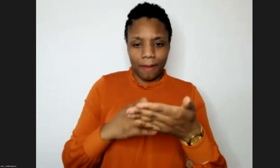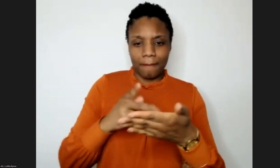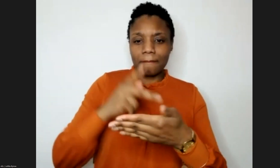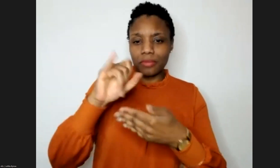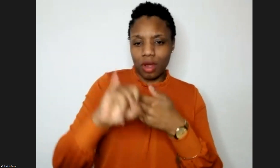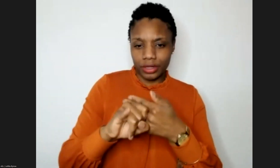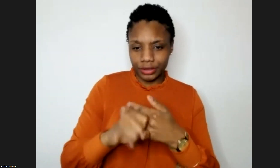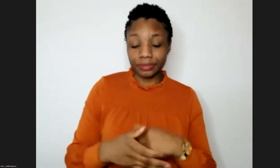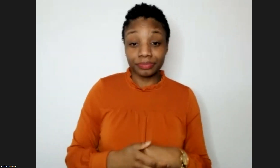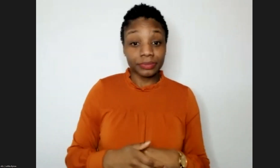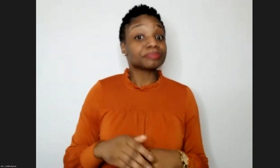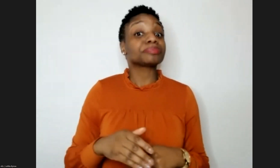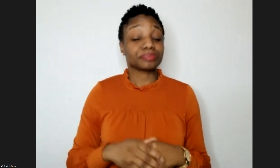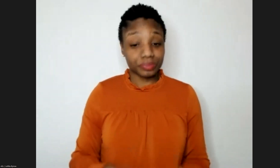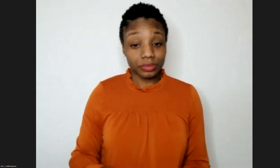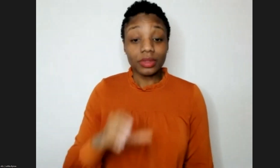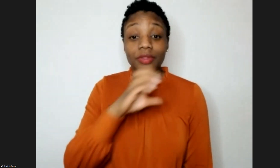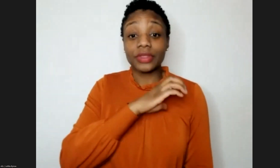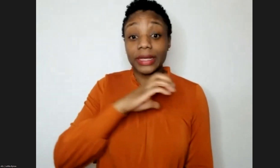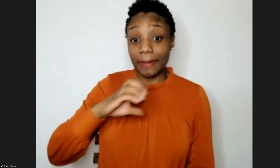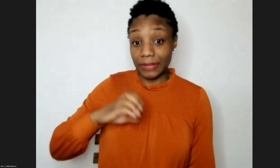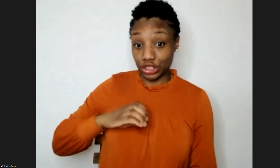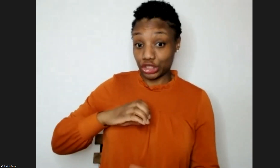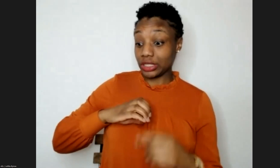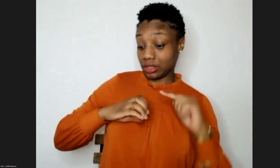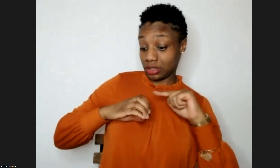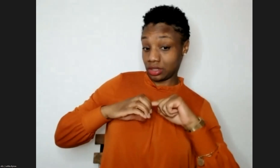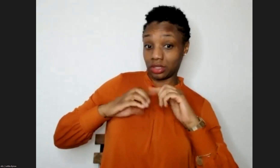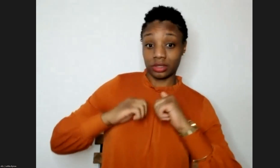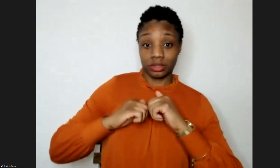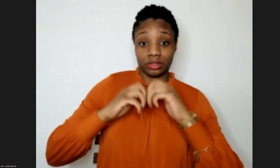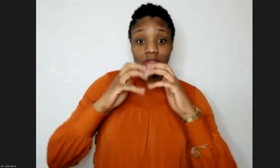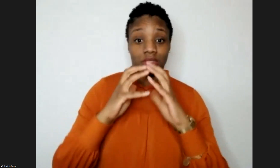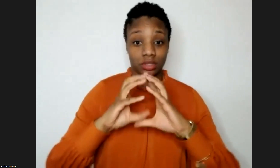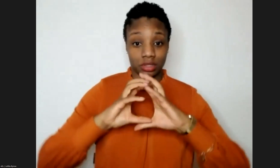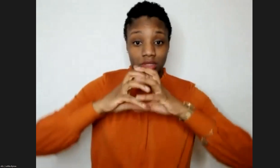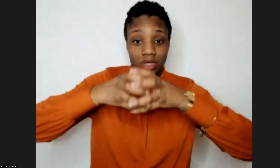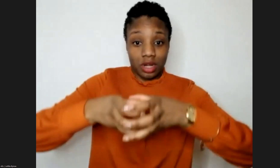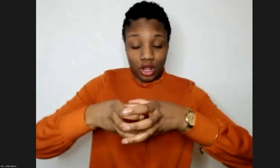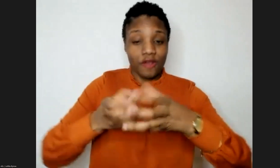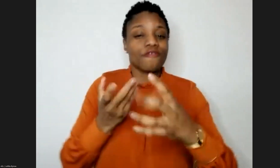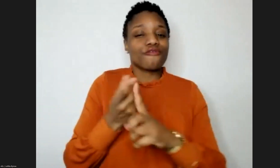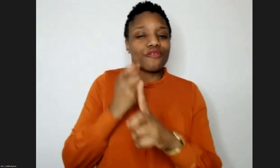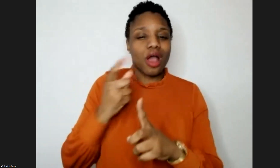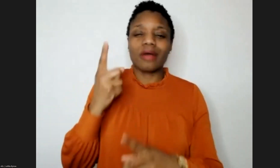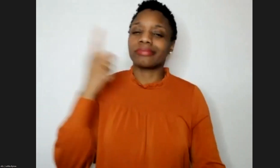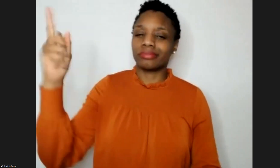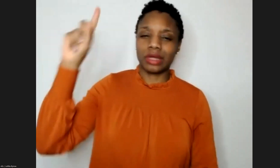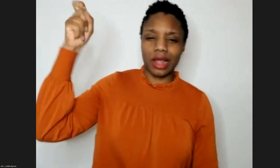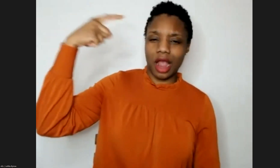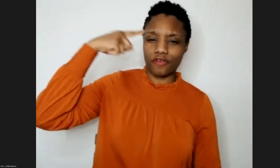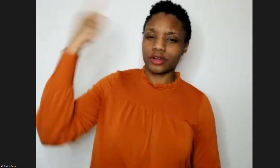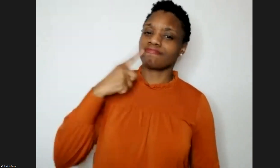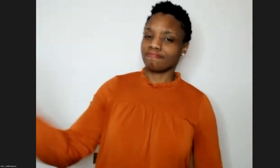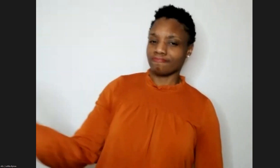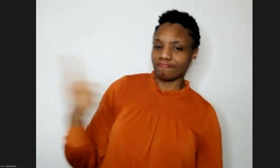don't know, the commission was established pursuant to an executive order issued by the governor